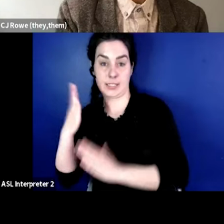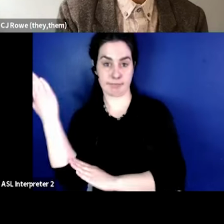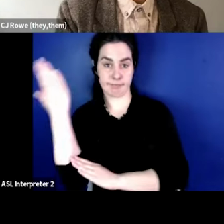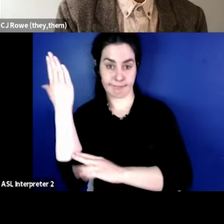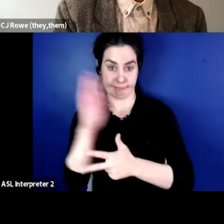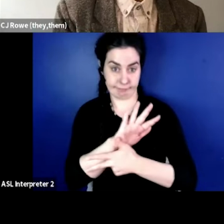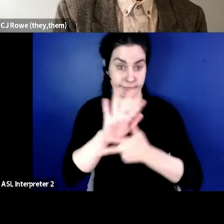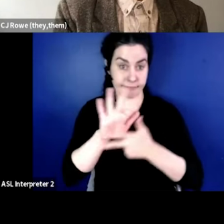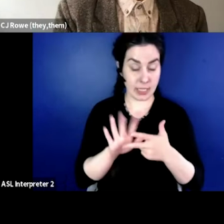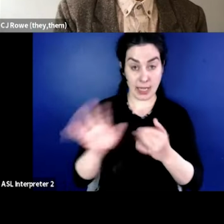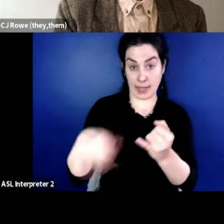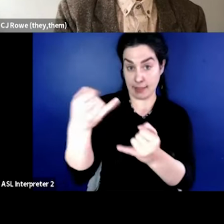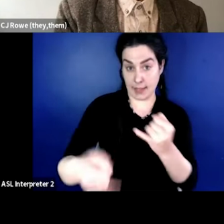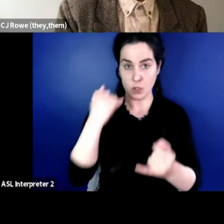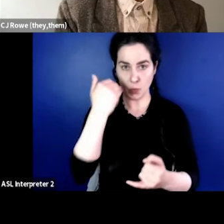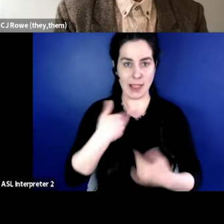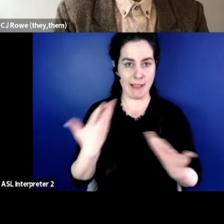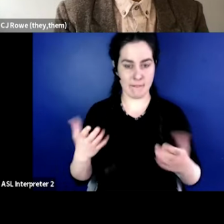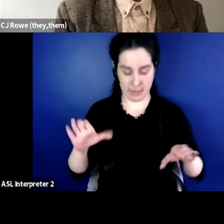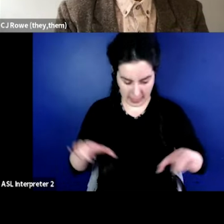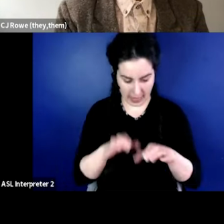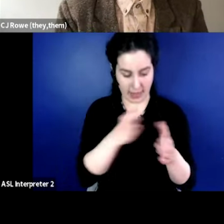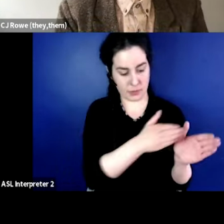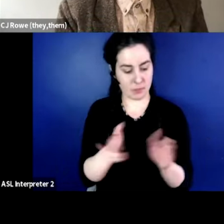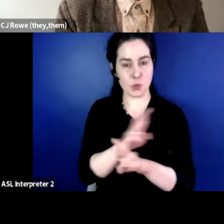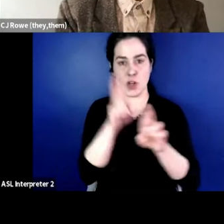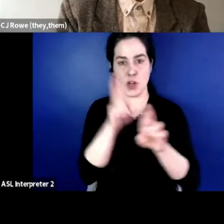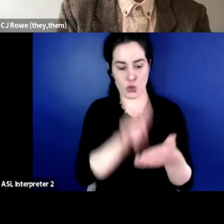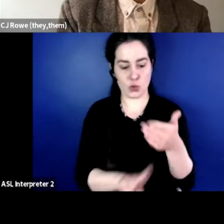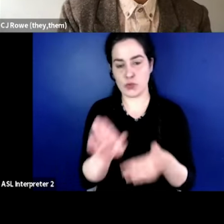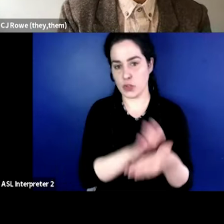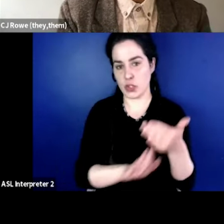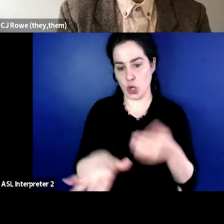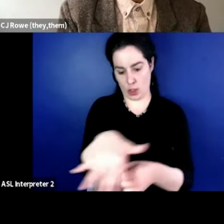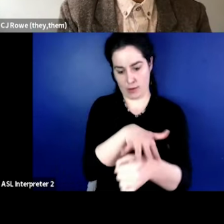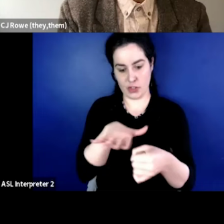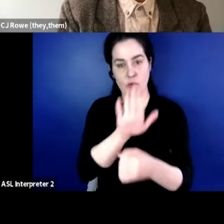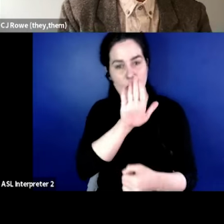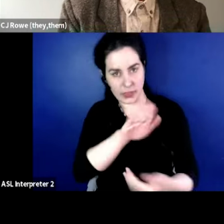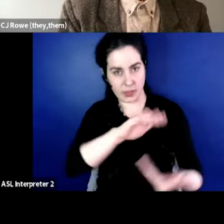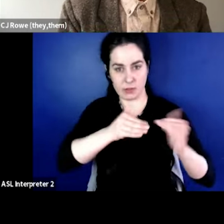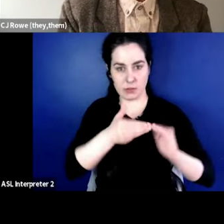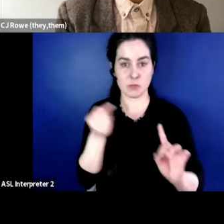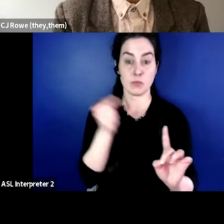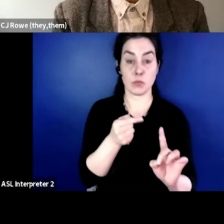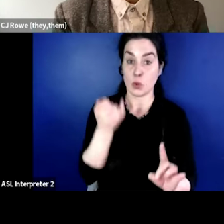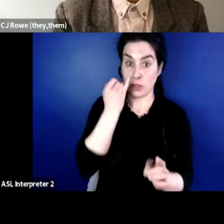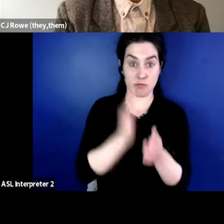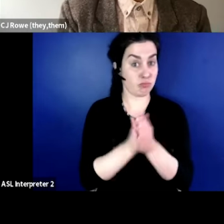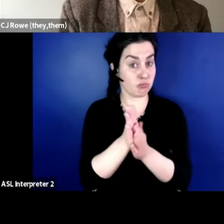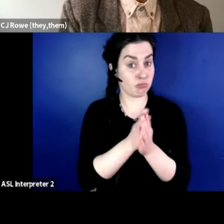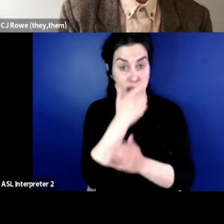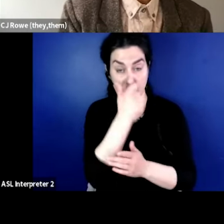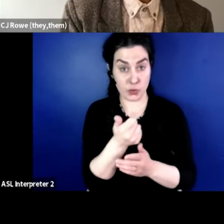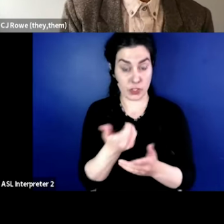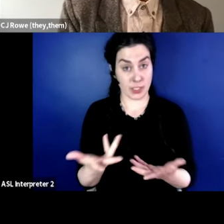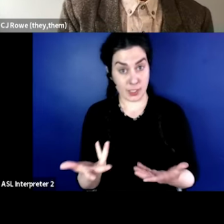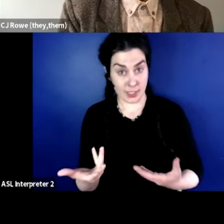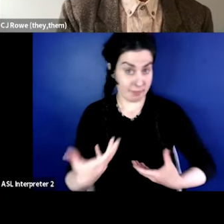community. Registration for the course is open, and we encourage those interested in attending and to register